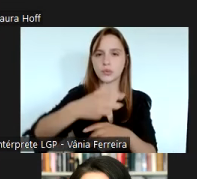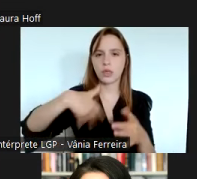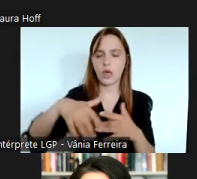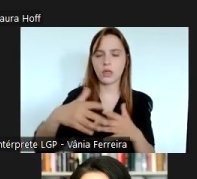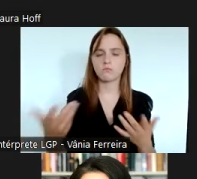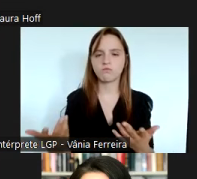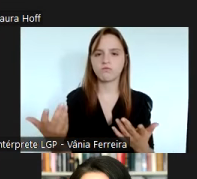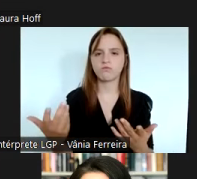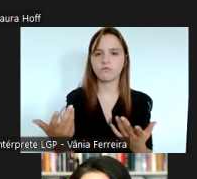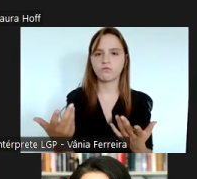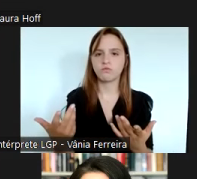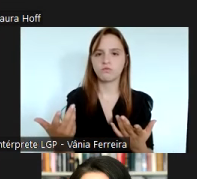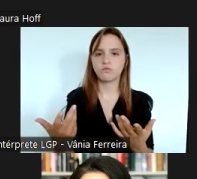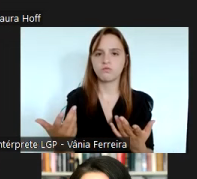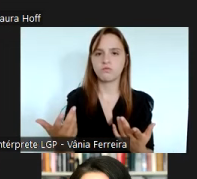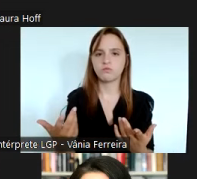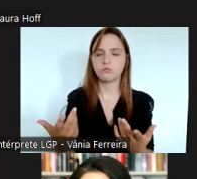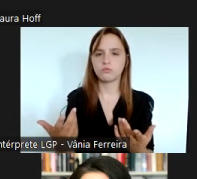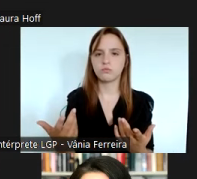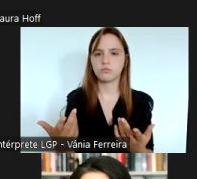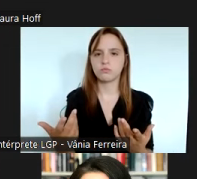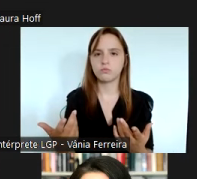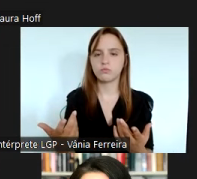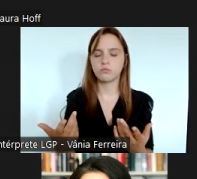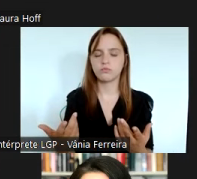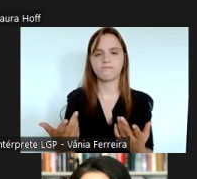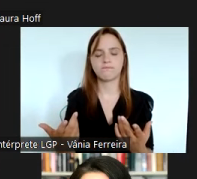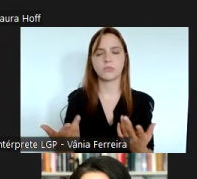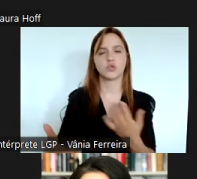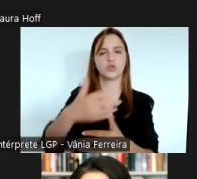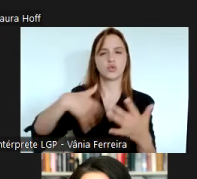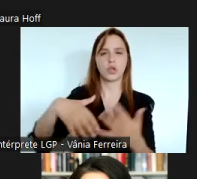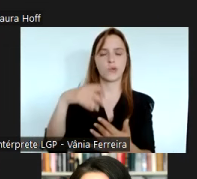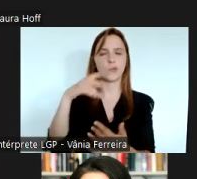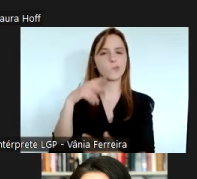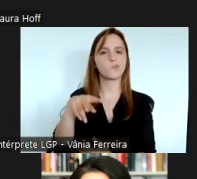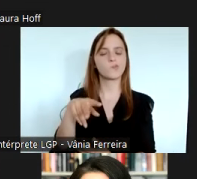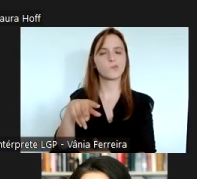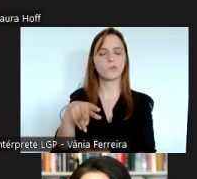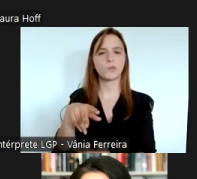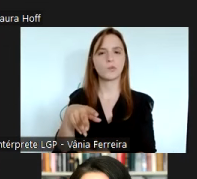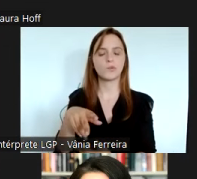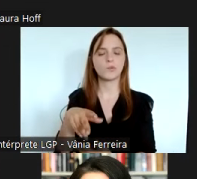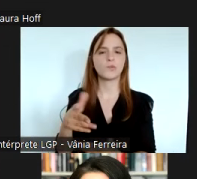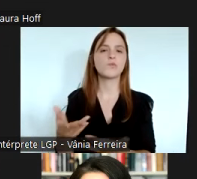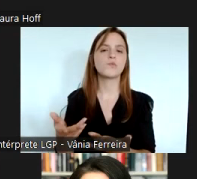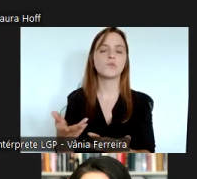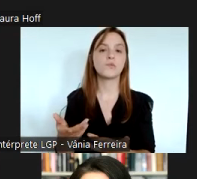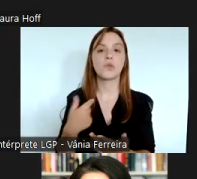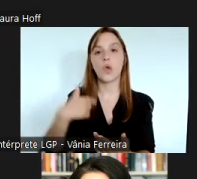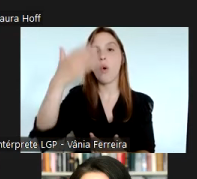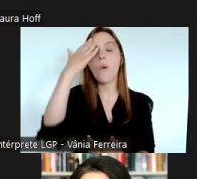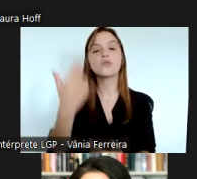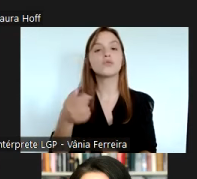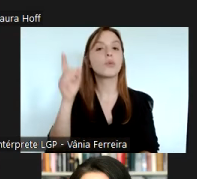live as the society we compose now, I think they are very